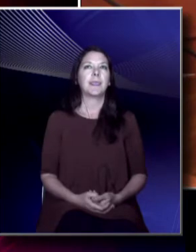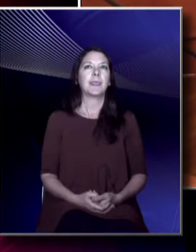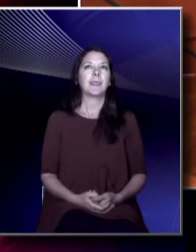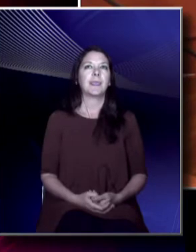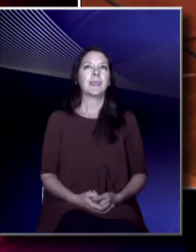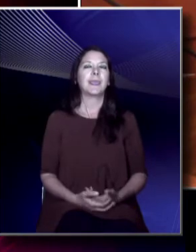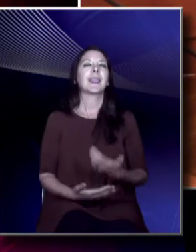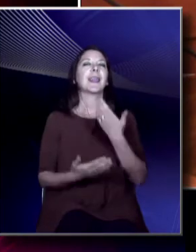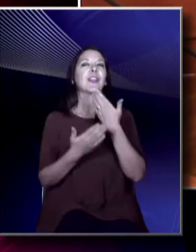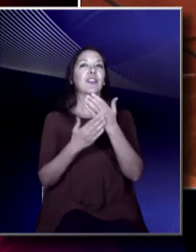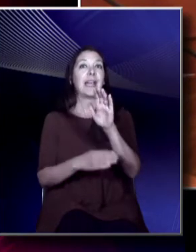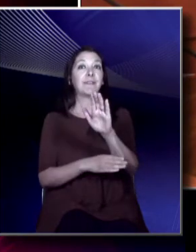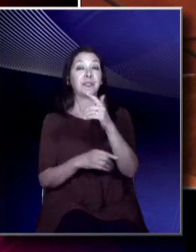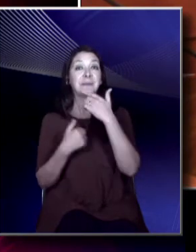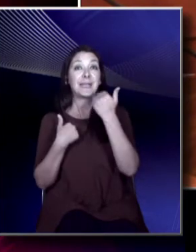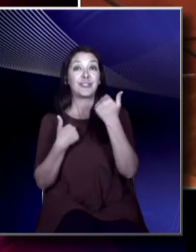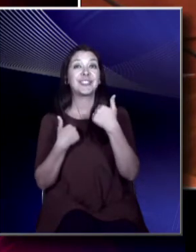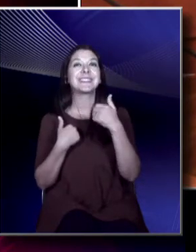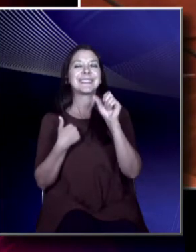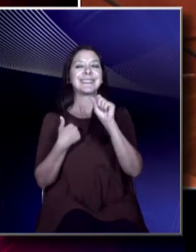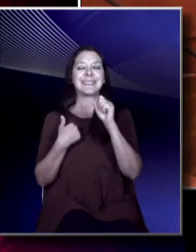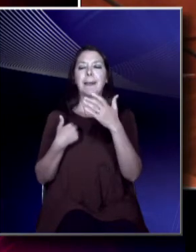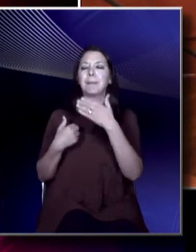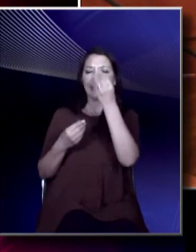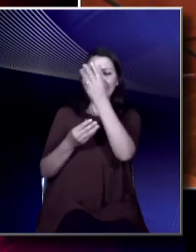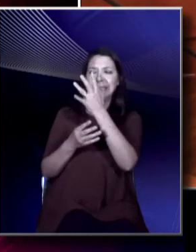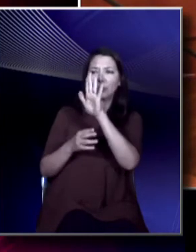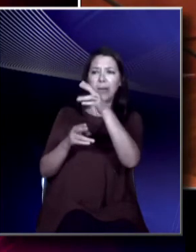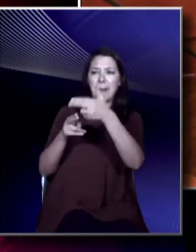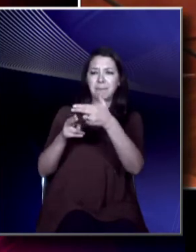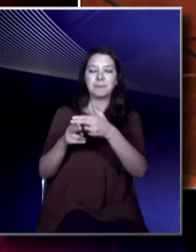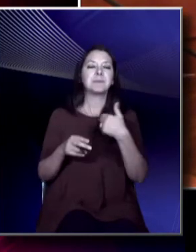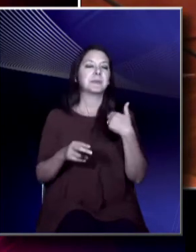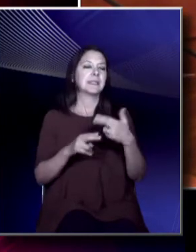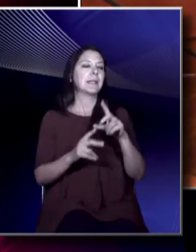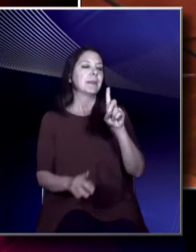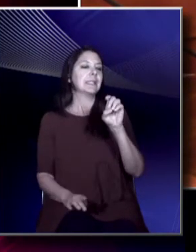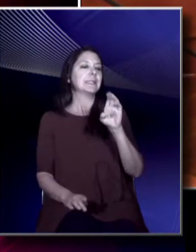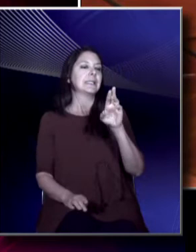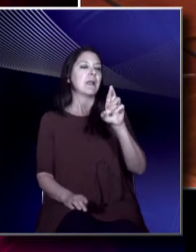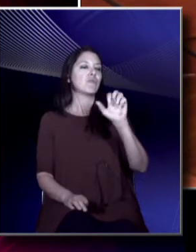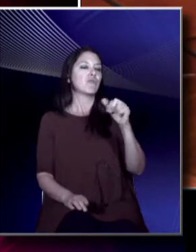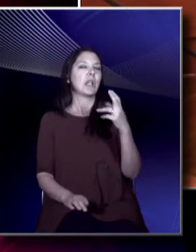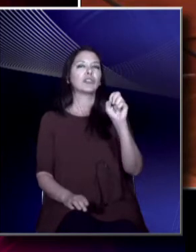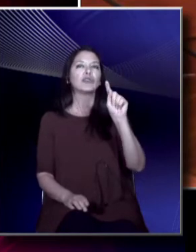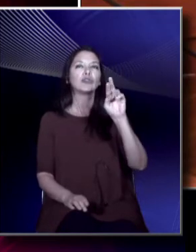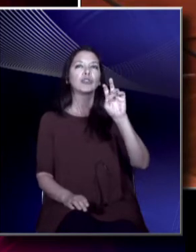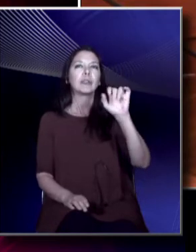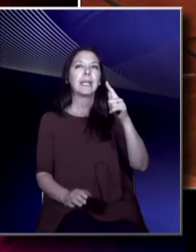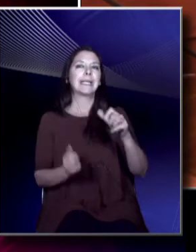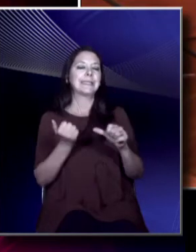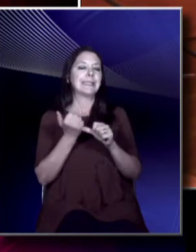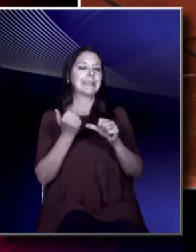Good afternoon, is that better? That's better. Please make sure to state your name. So Sure. I'm Deborah Sterling. I'm an Assistant Attorney General from